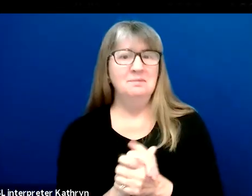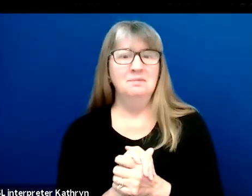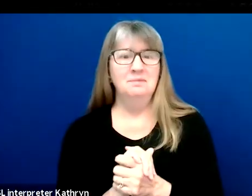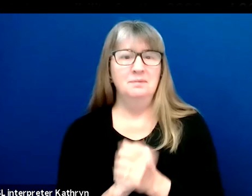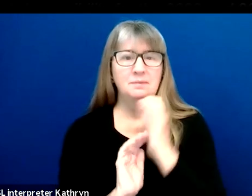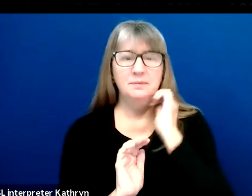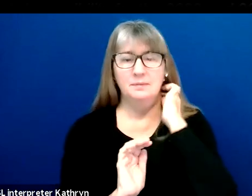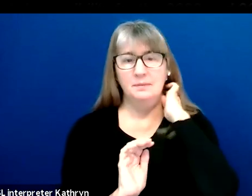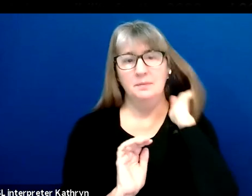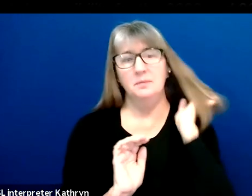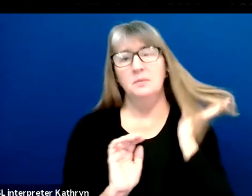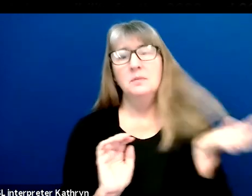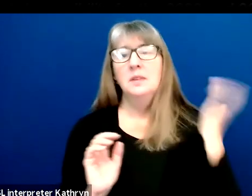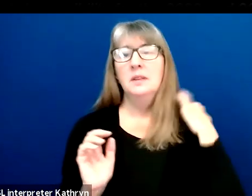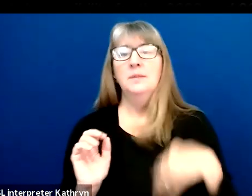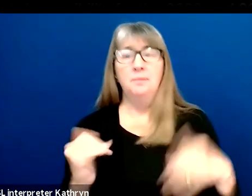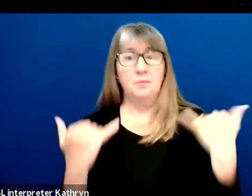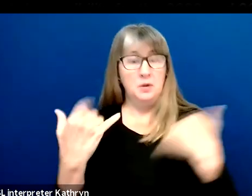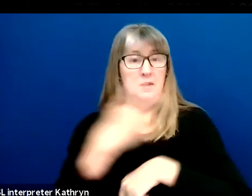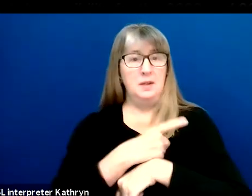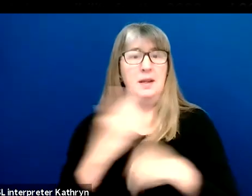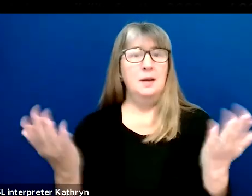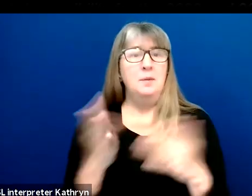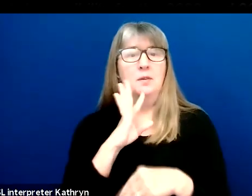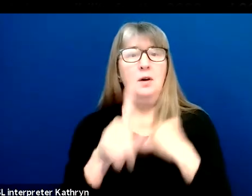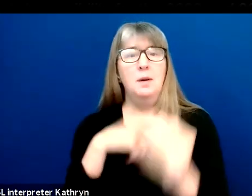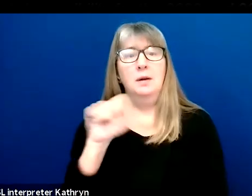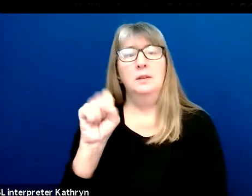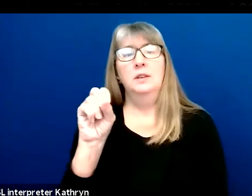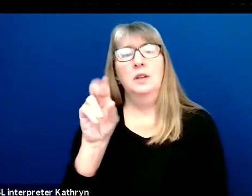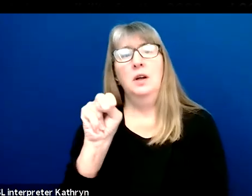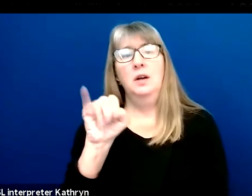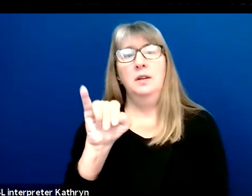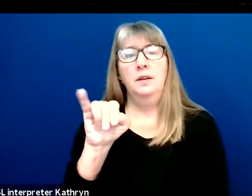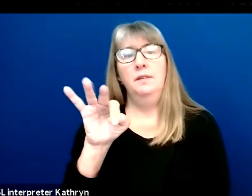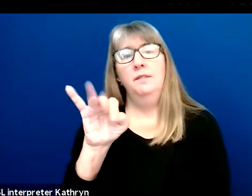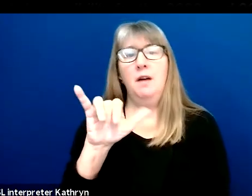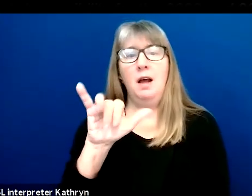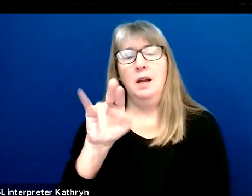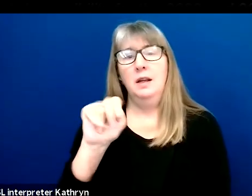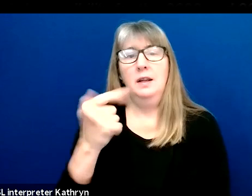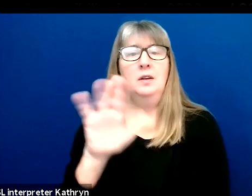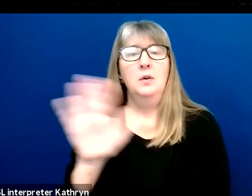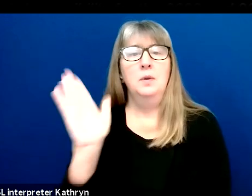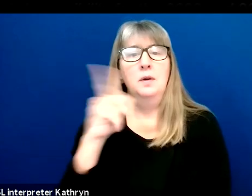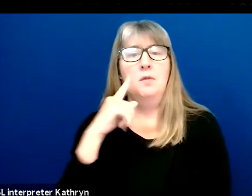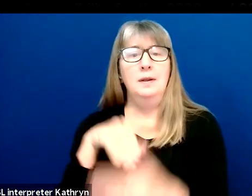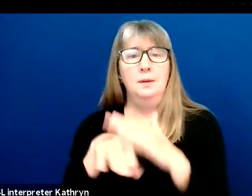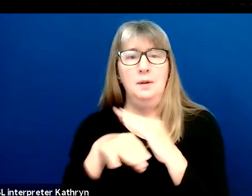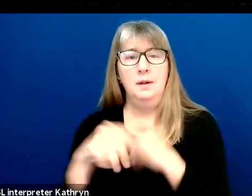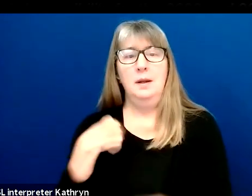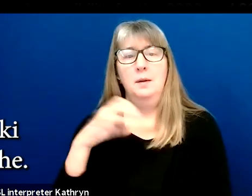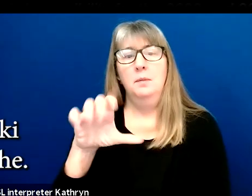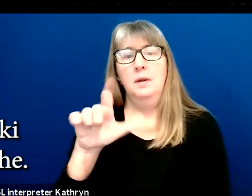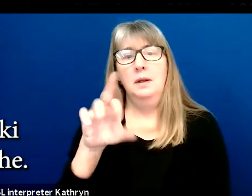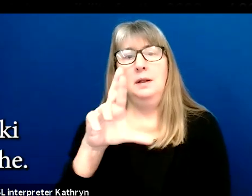So today I'm here to talk about sonifying your presentation for accessibility, and I'm Clara Brasseur. I'm currently at the University of St.